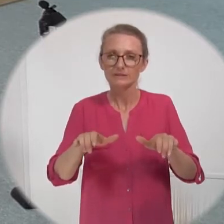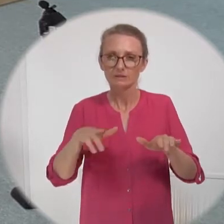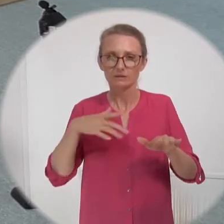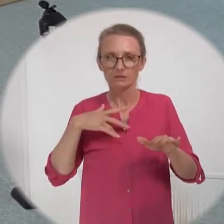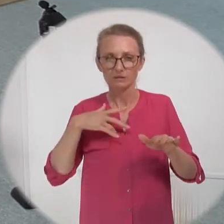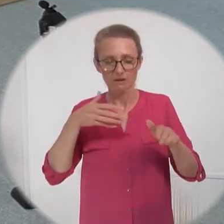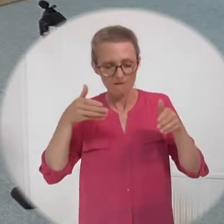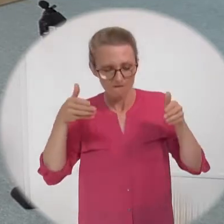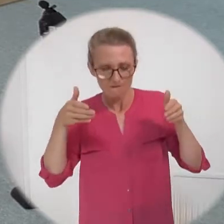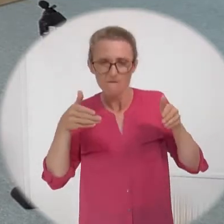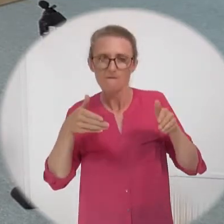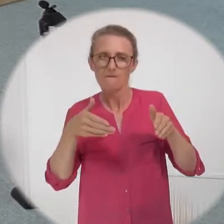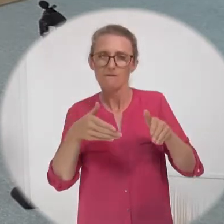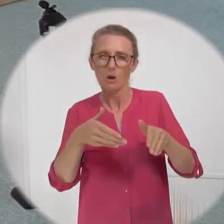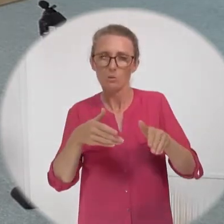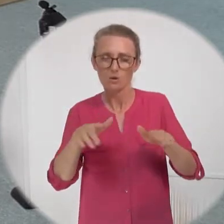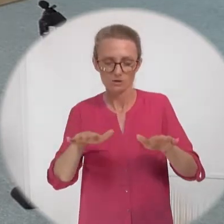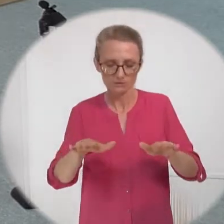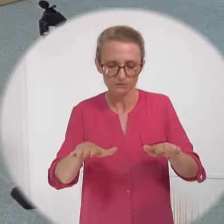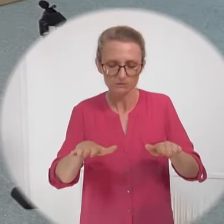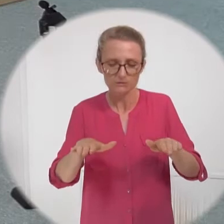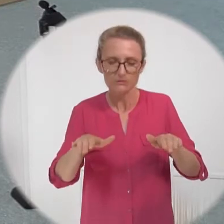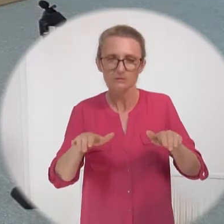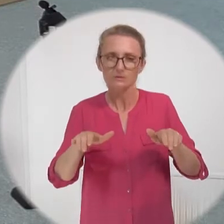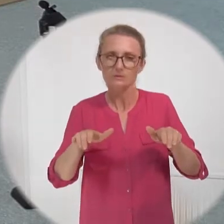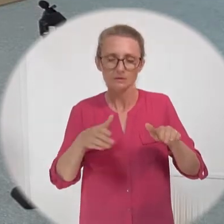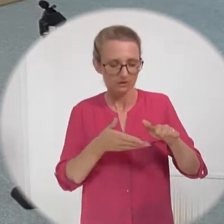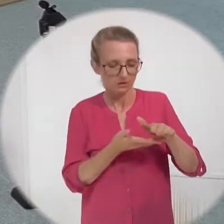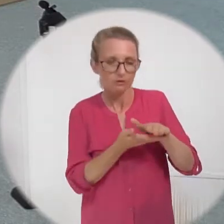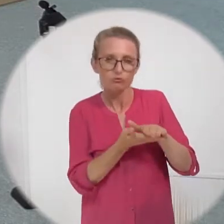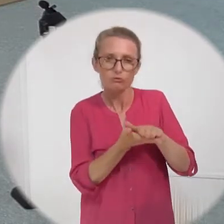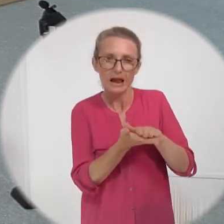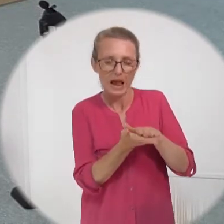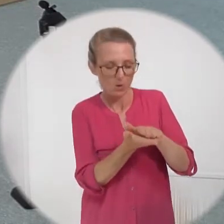attention to that sensation of contact with the ground.